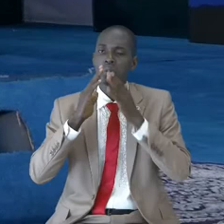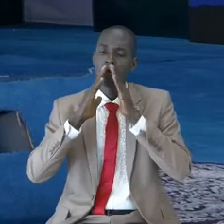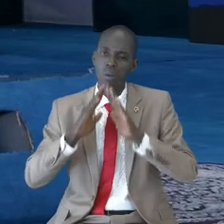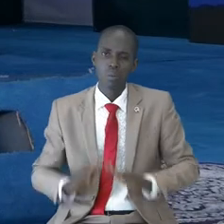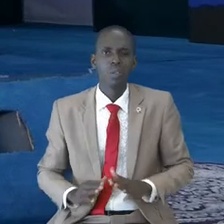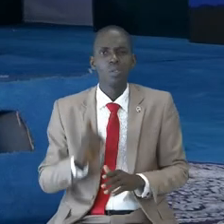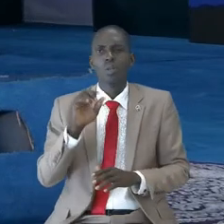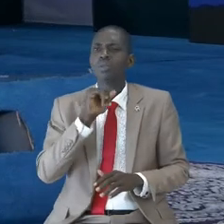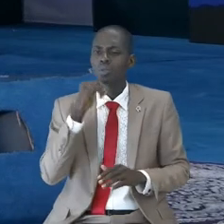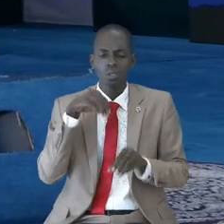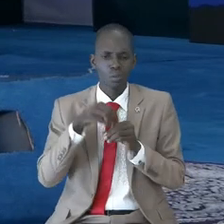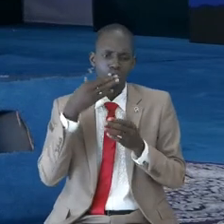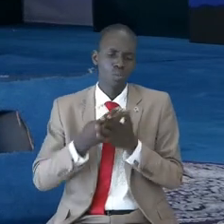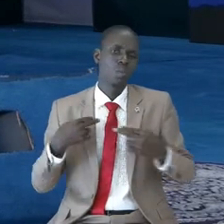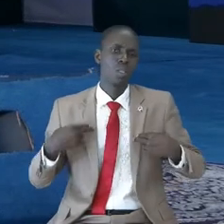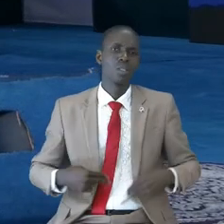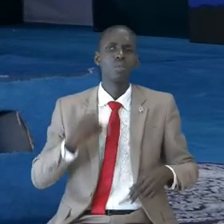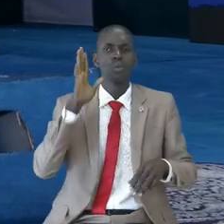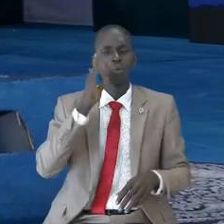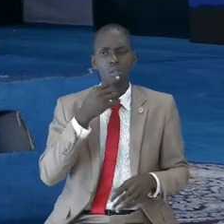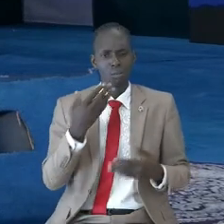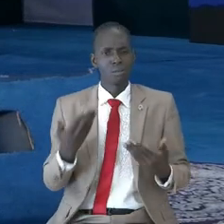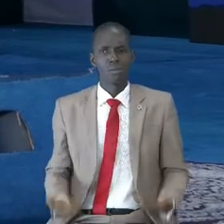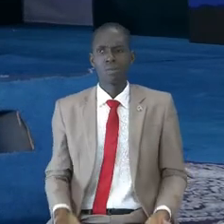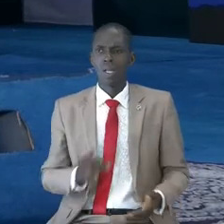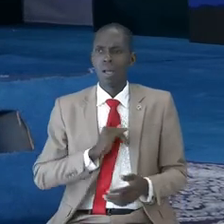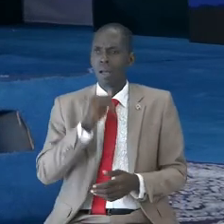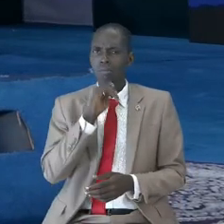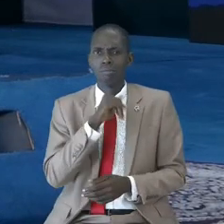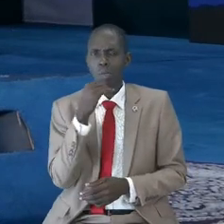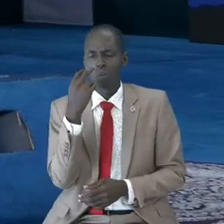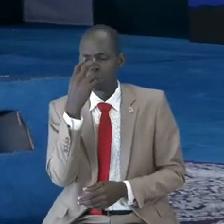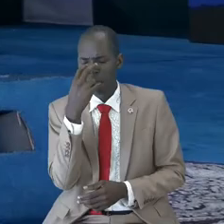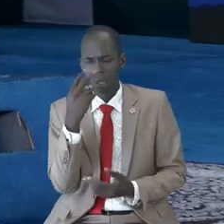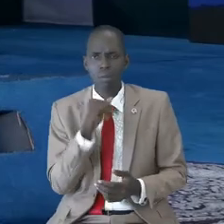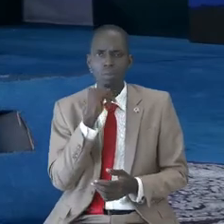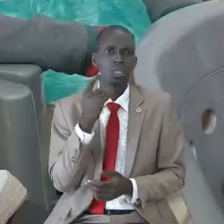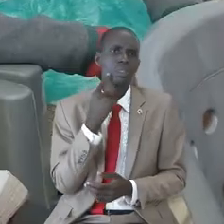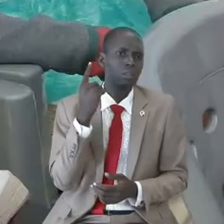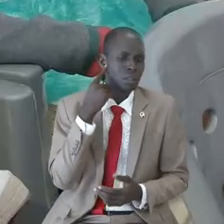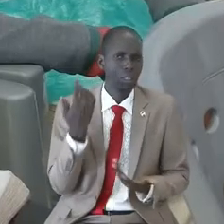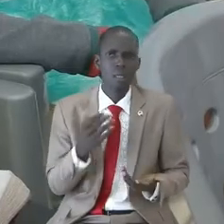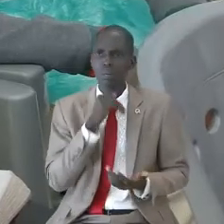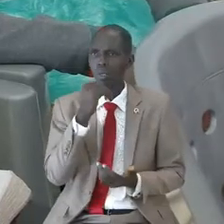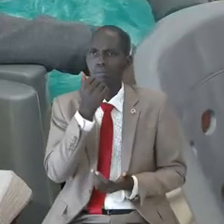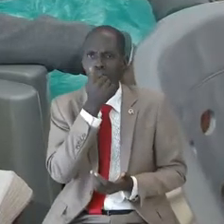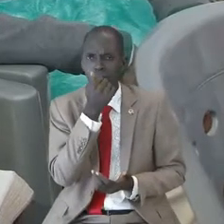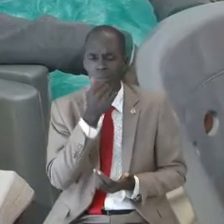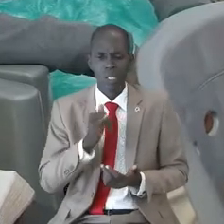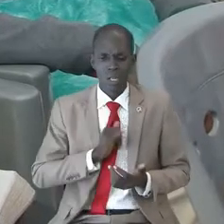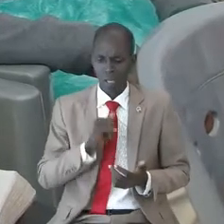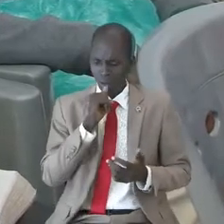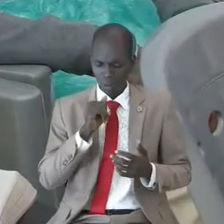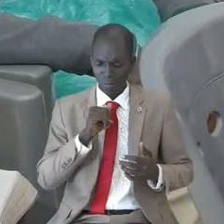You're not healthy. You may say, I'm not blind, I'm not deaf, I'm not dumb. You may say, my legs are